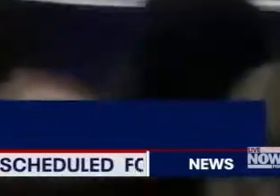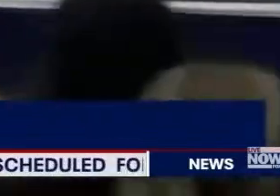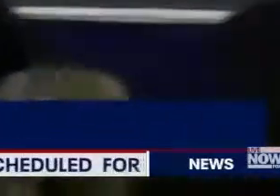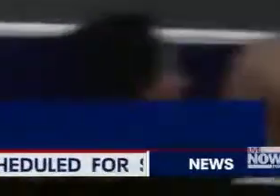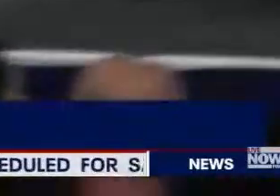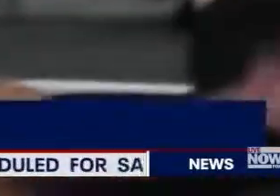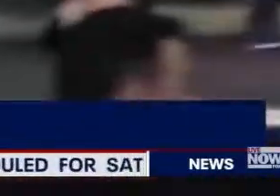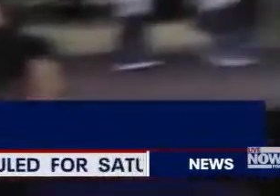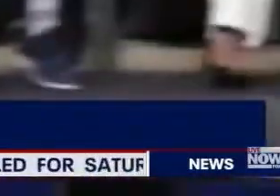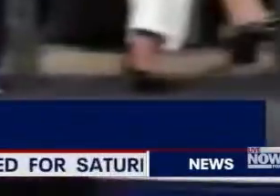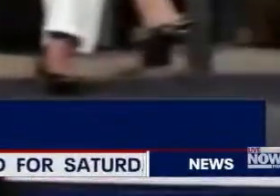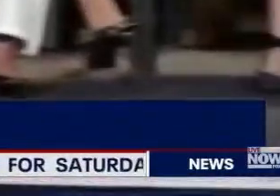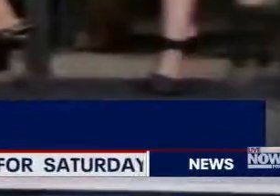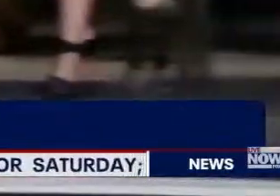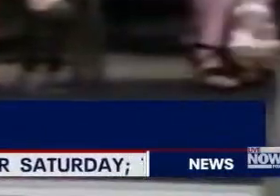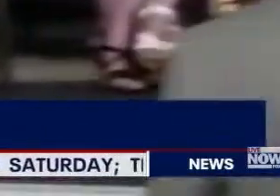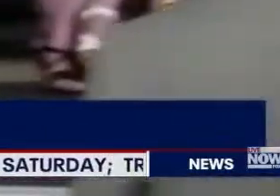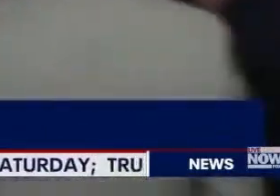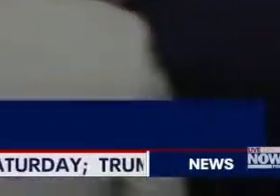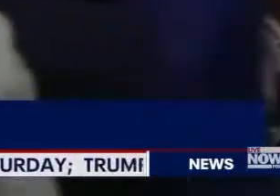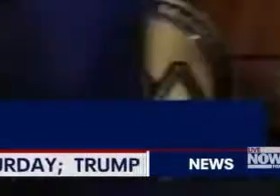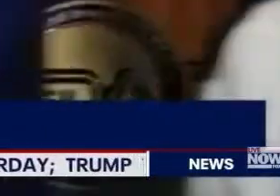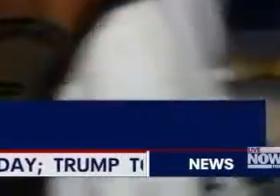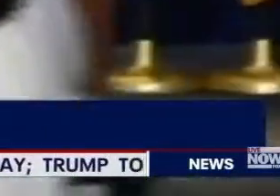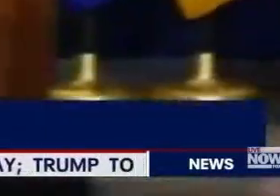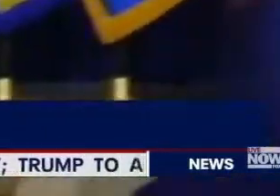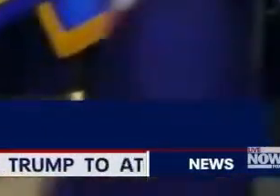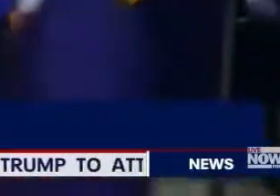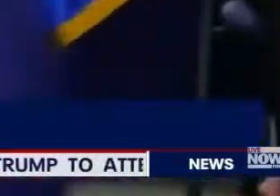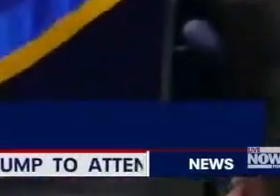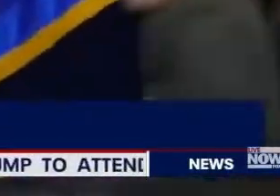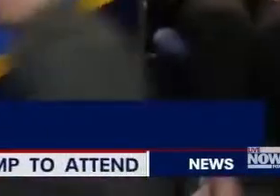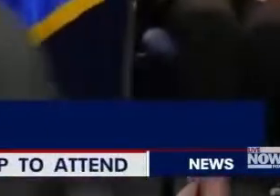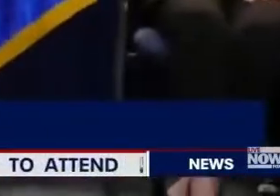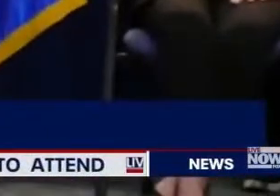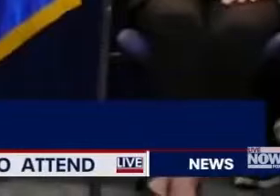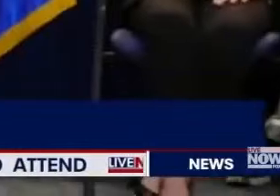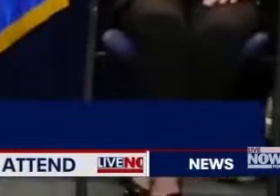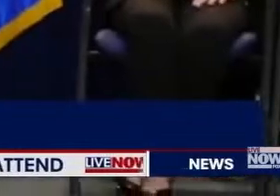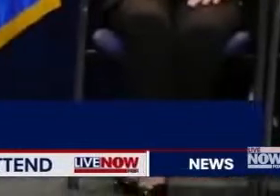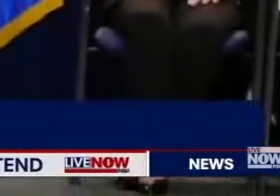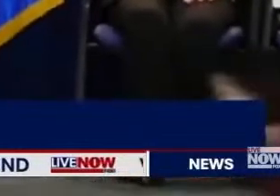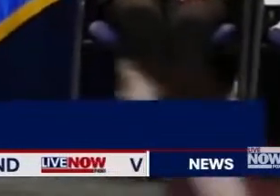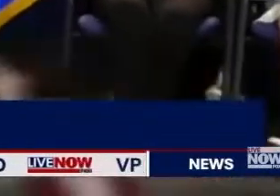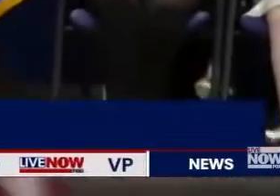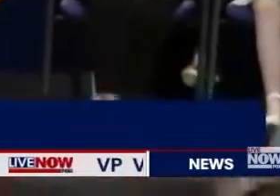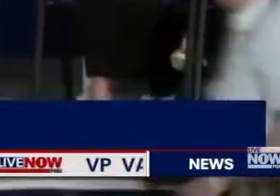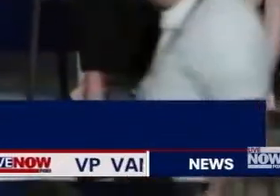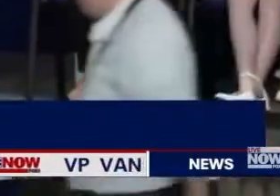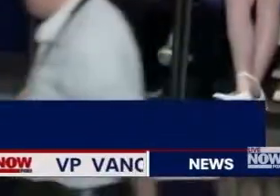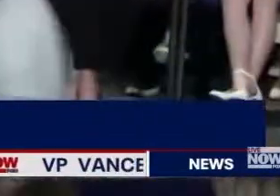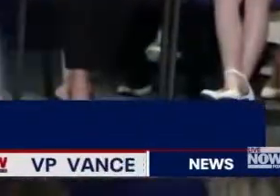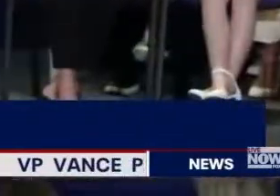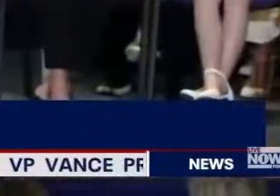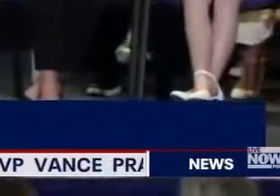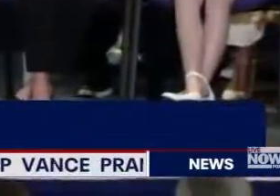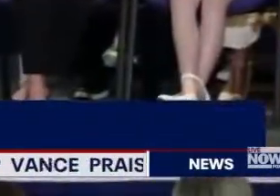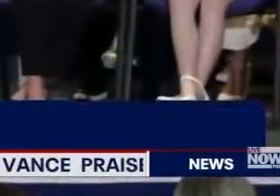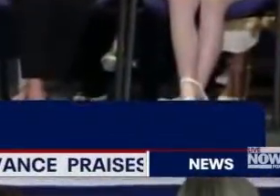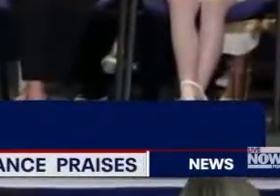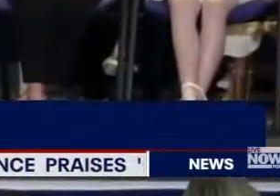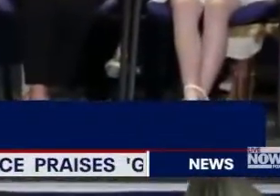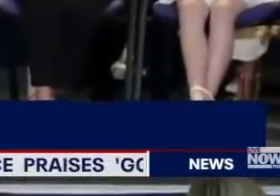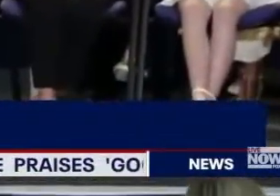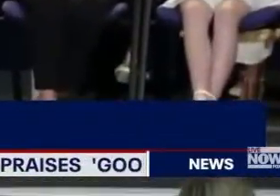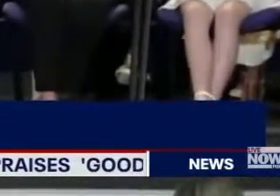there's no video yet over there, or else I would cut over there. But here we are. We are ready, willing, and